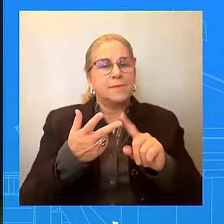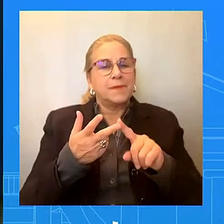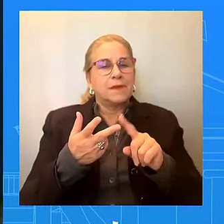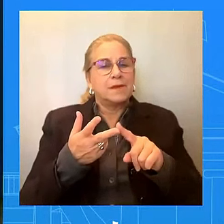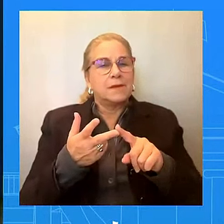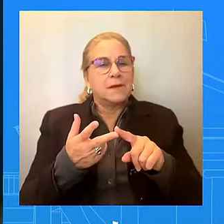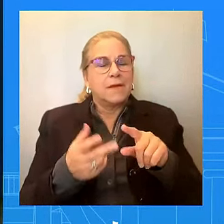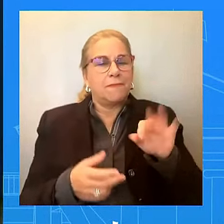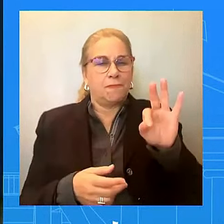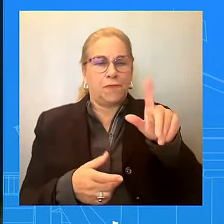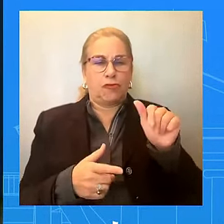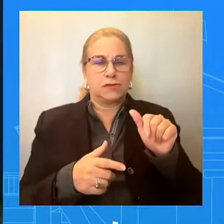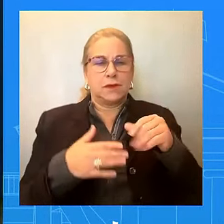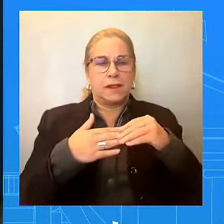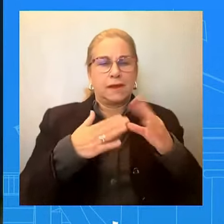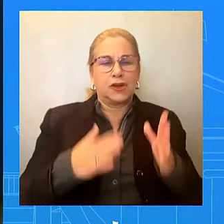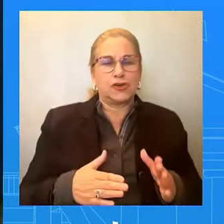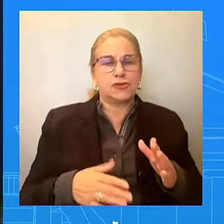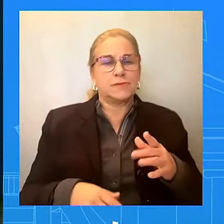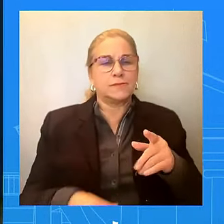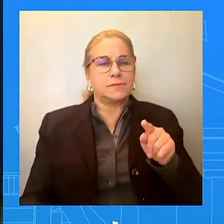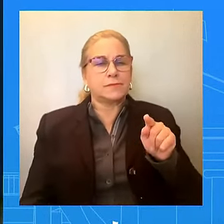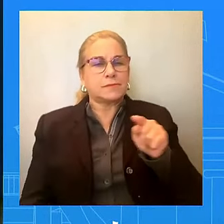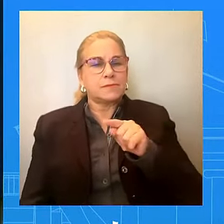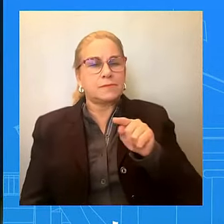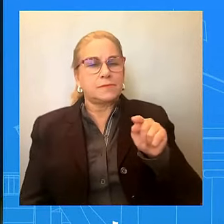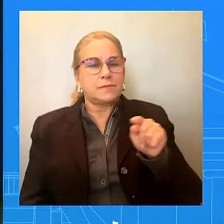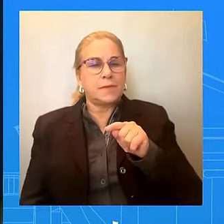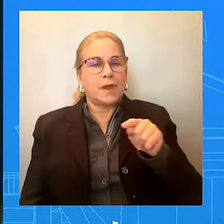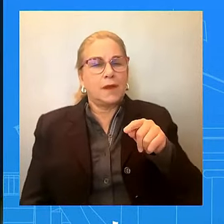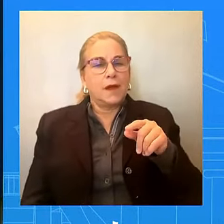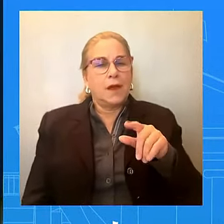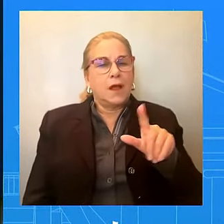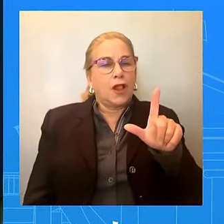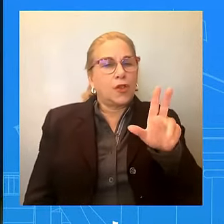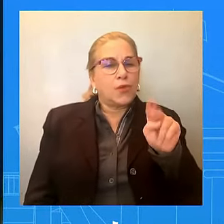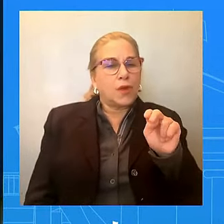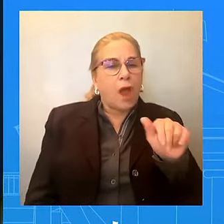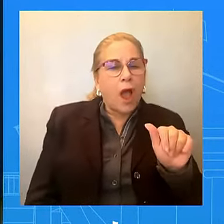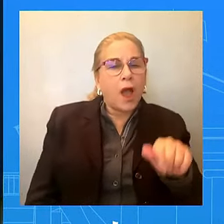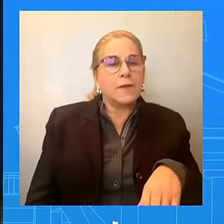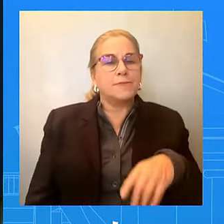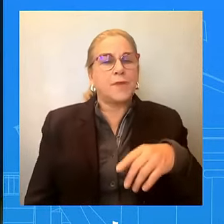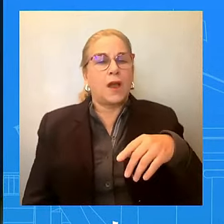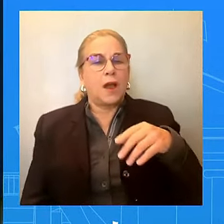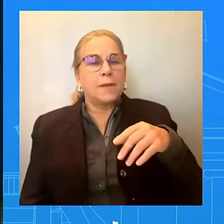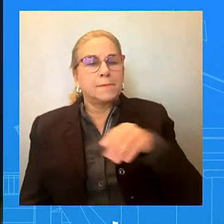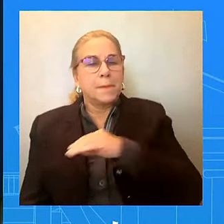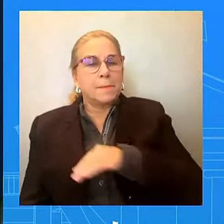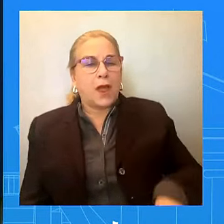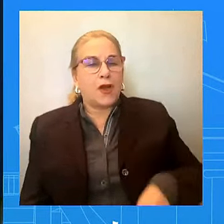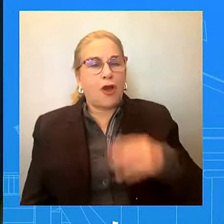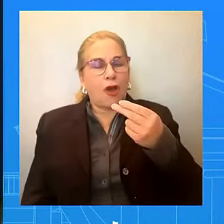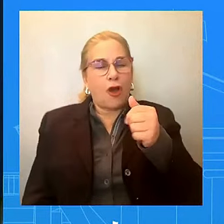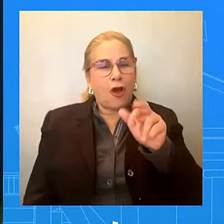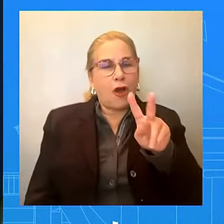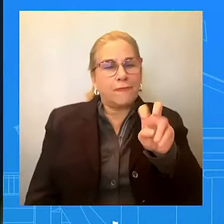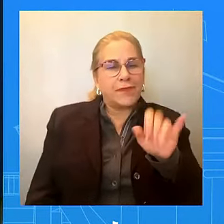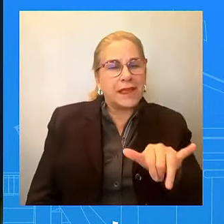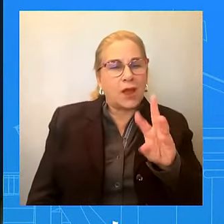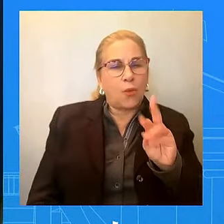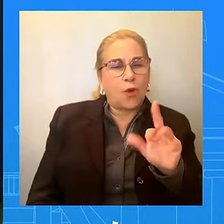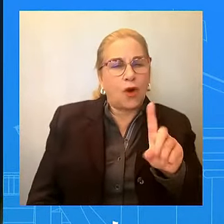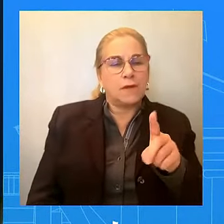president told each of these leaders to call him directly if they need additional assistance on rescue, response, and recovery